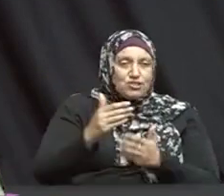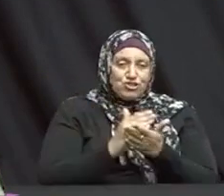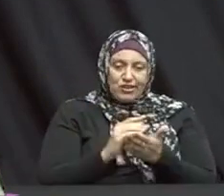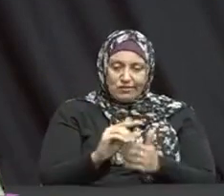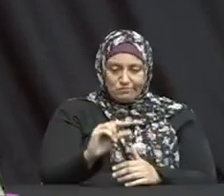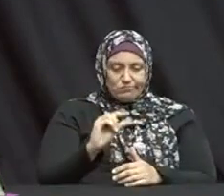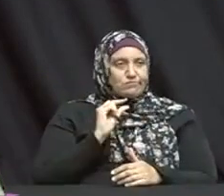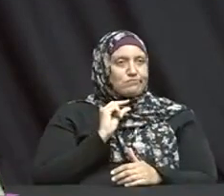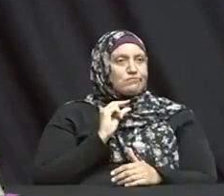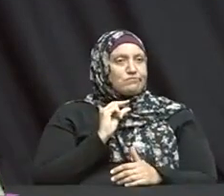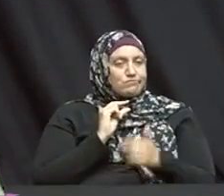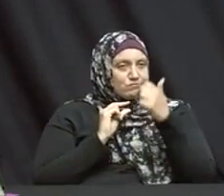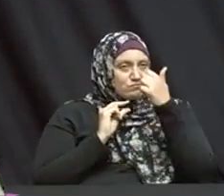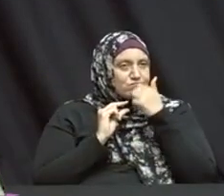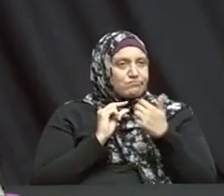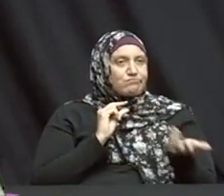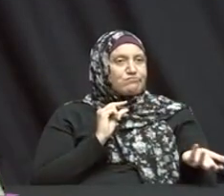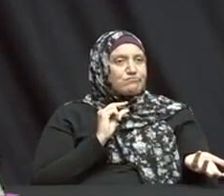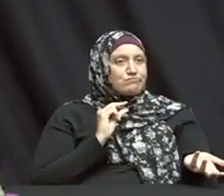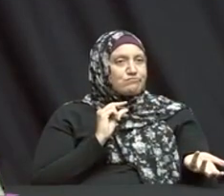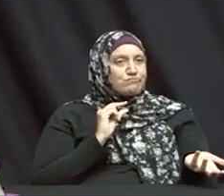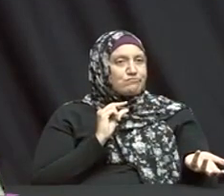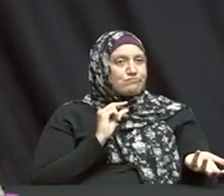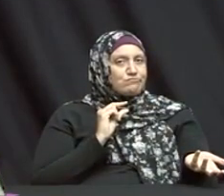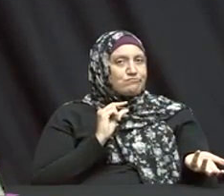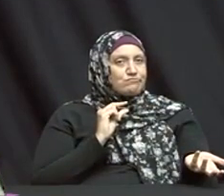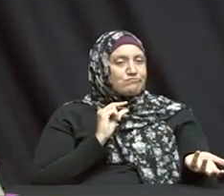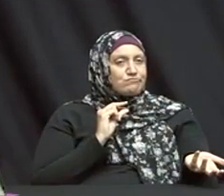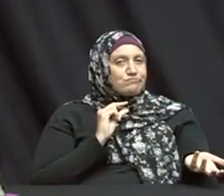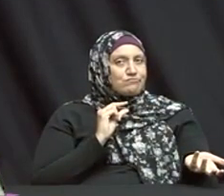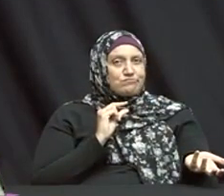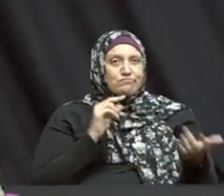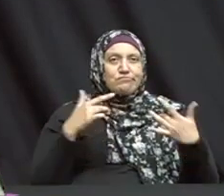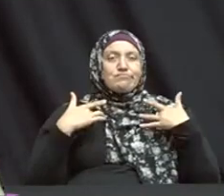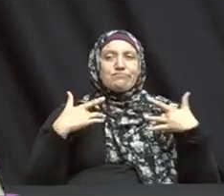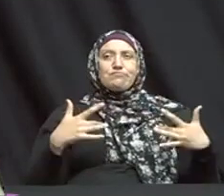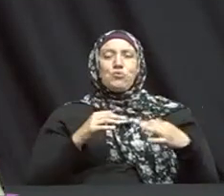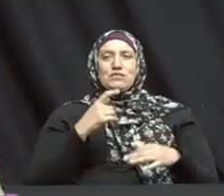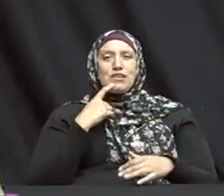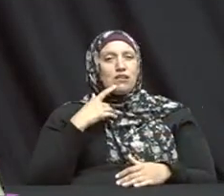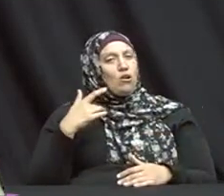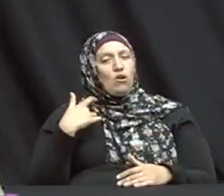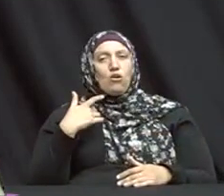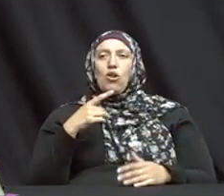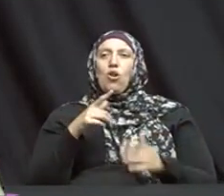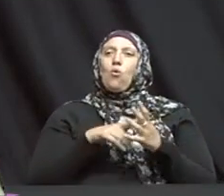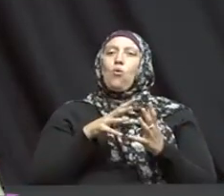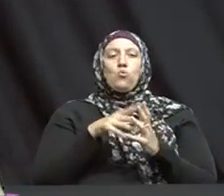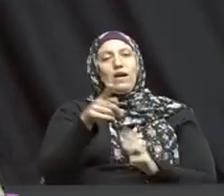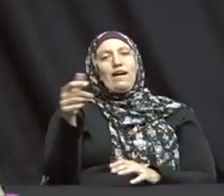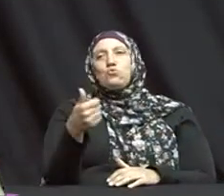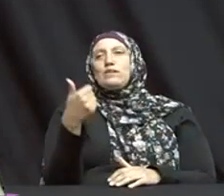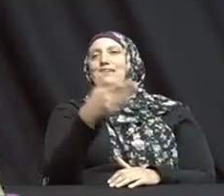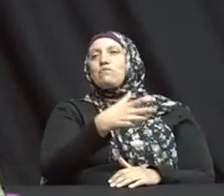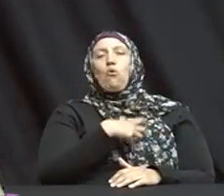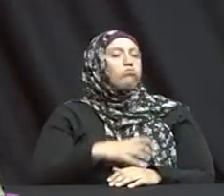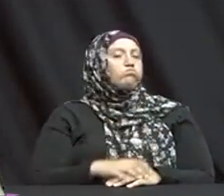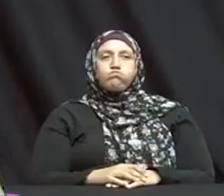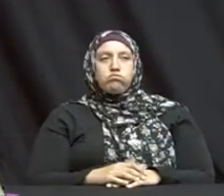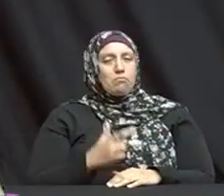portion, there is no liability beyond that. No one can say by law that we have to give more to her because she's a